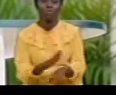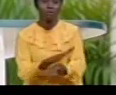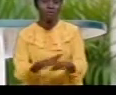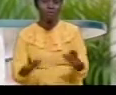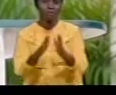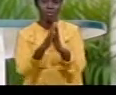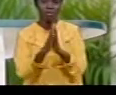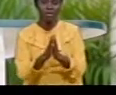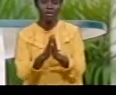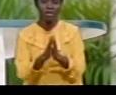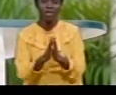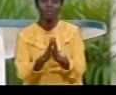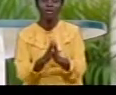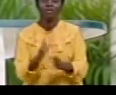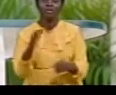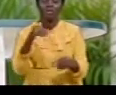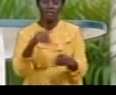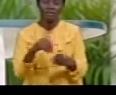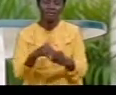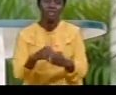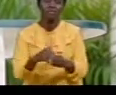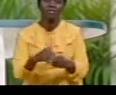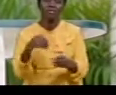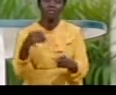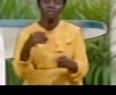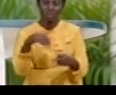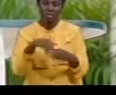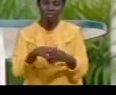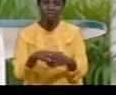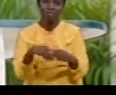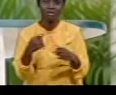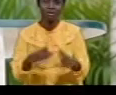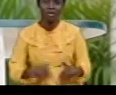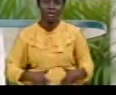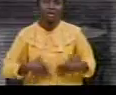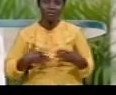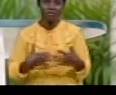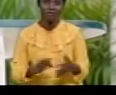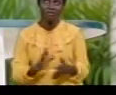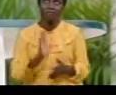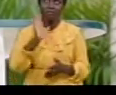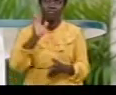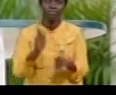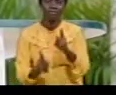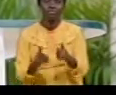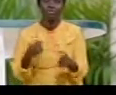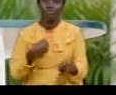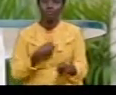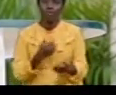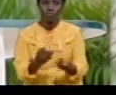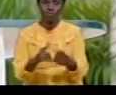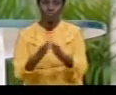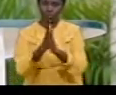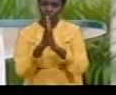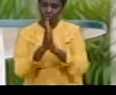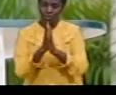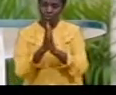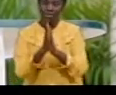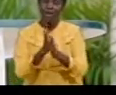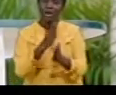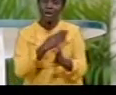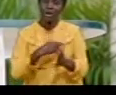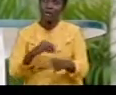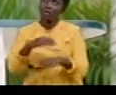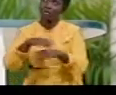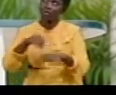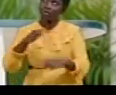released upon his people, that in all our closets, we will be seeking the face of God. We will be calling upon the name of God. We